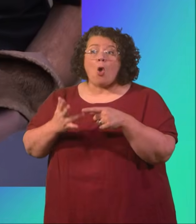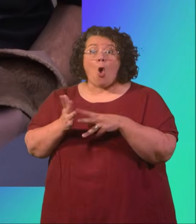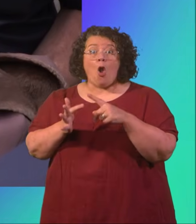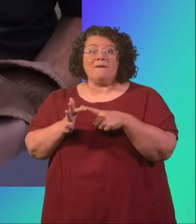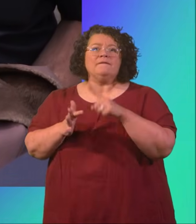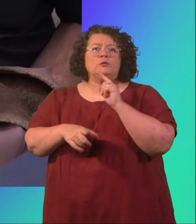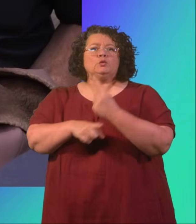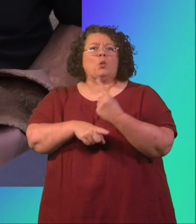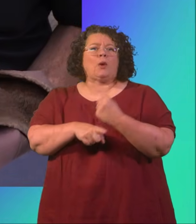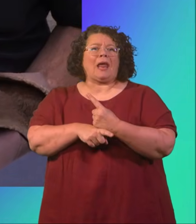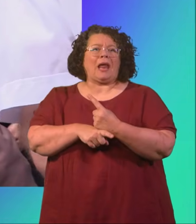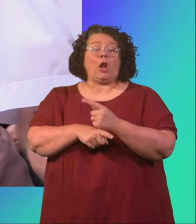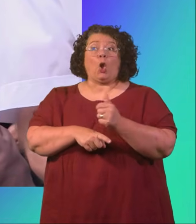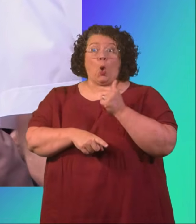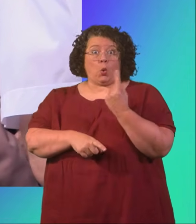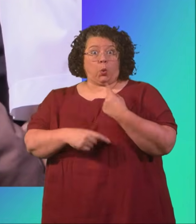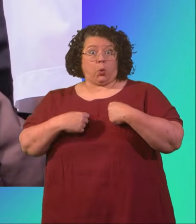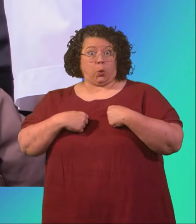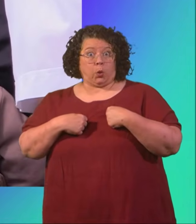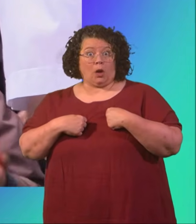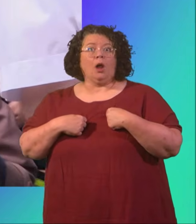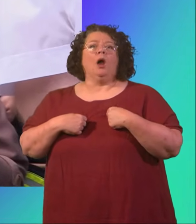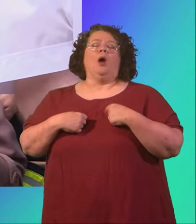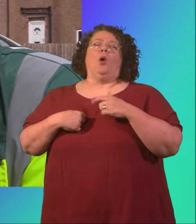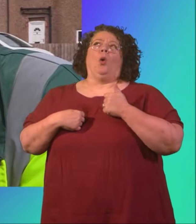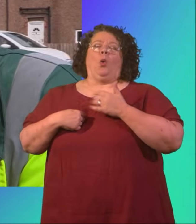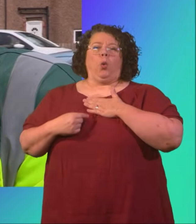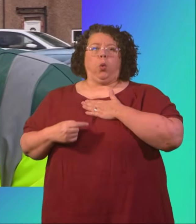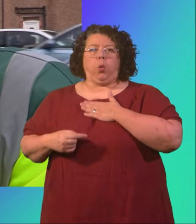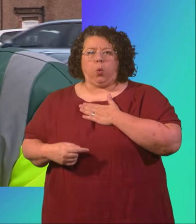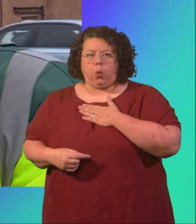she knows who she is, she knows where she is, so all of that's very,